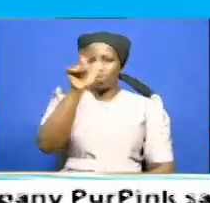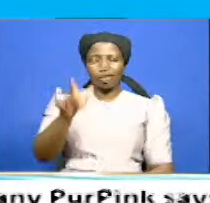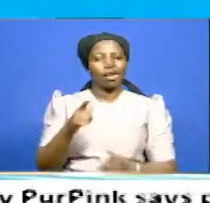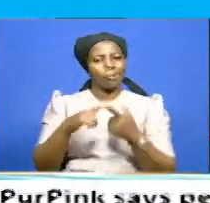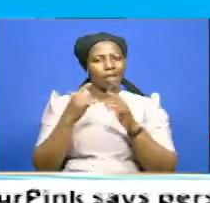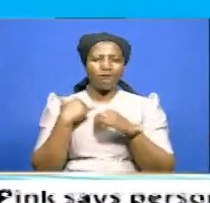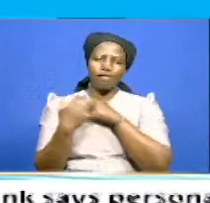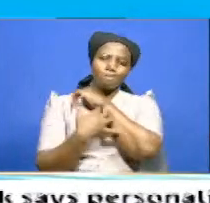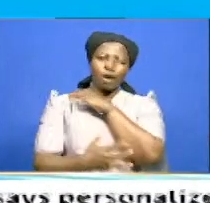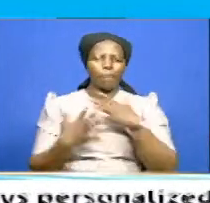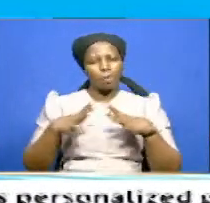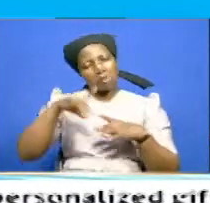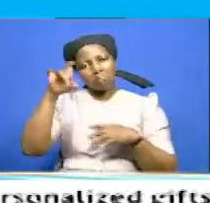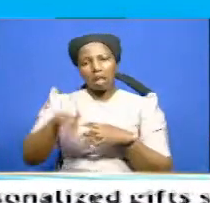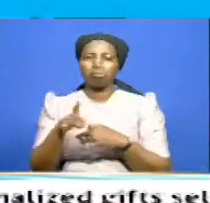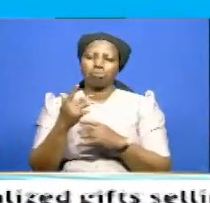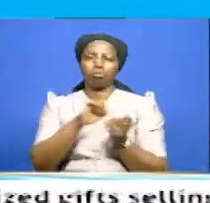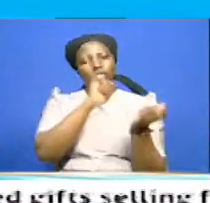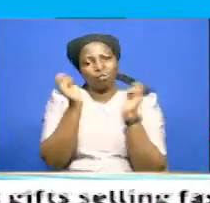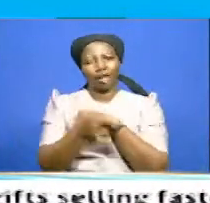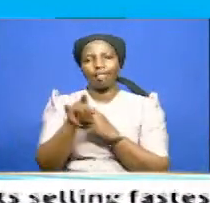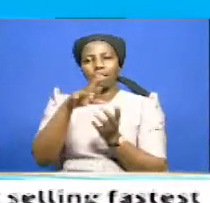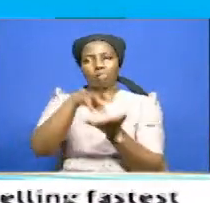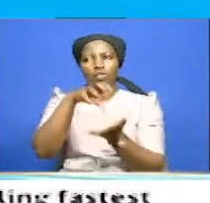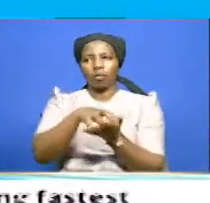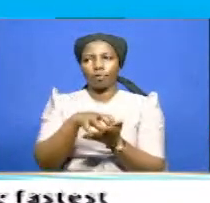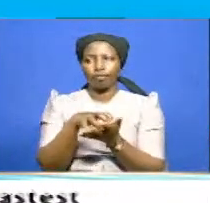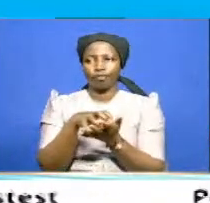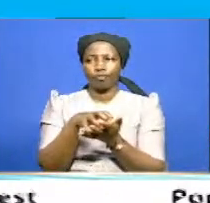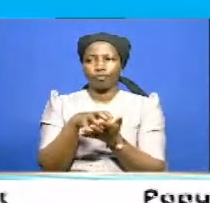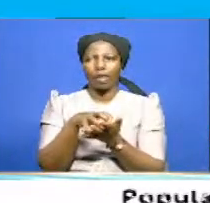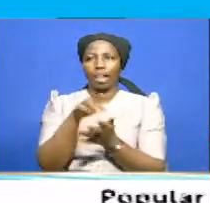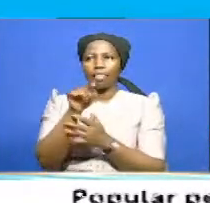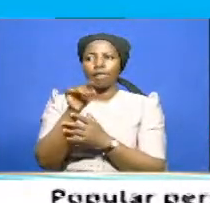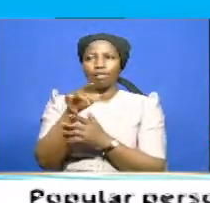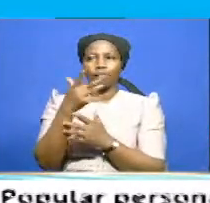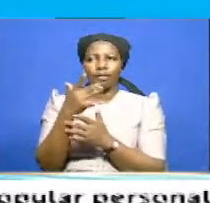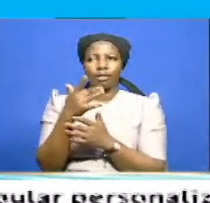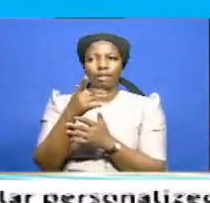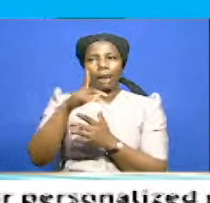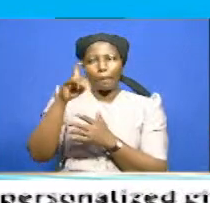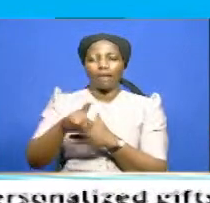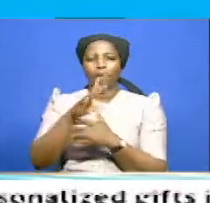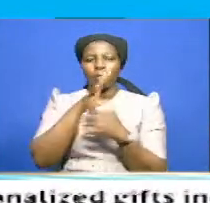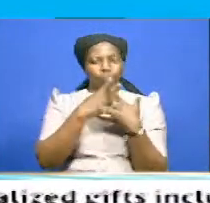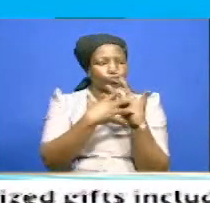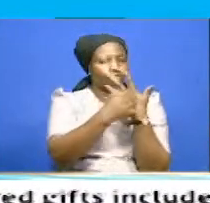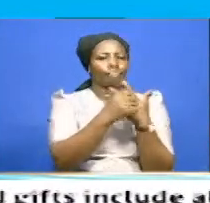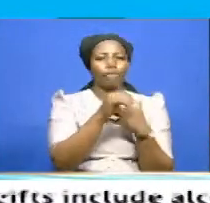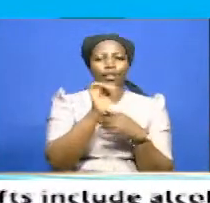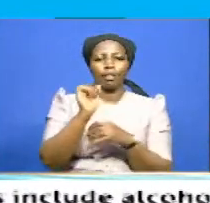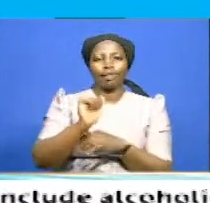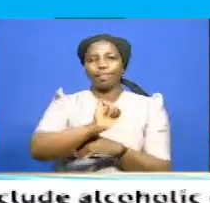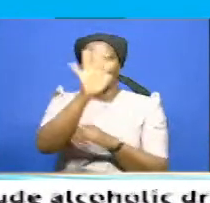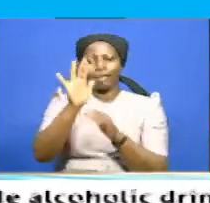has to be that wealth remains on the continent as opposed to expropriated to Asia and to Europe.